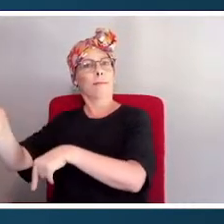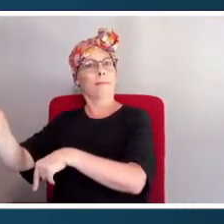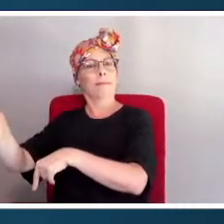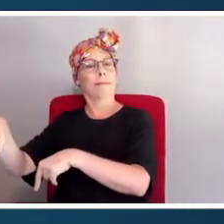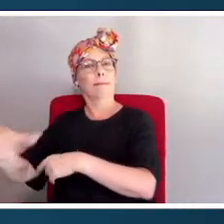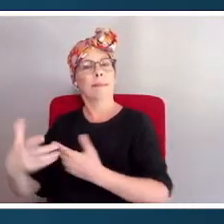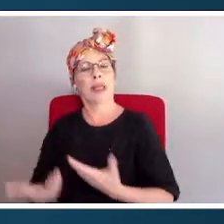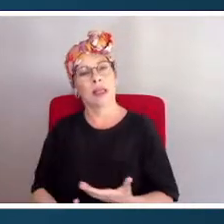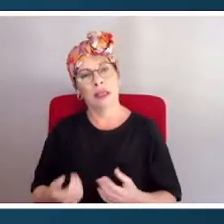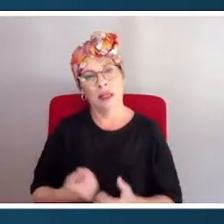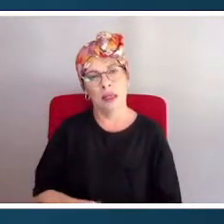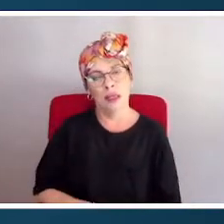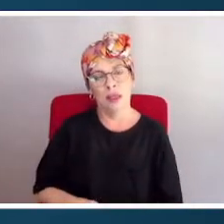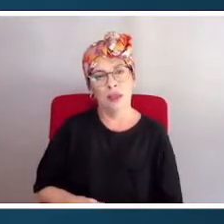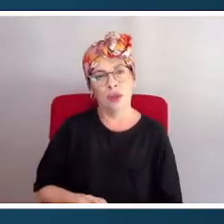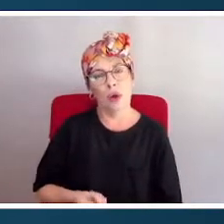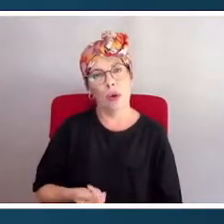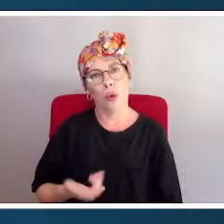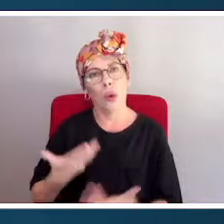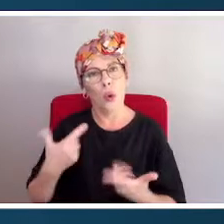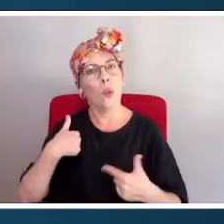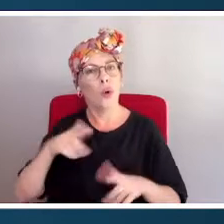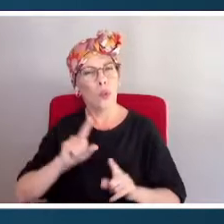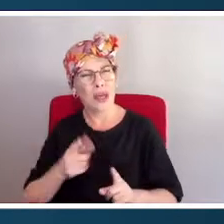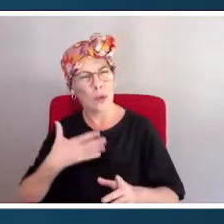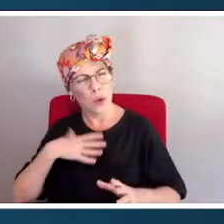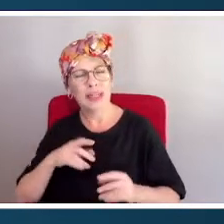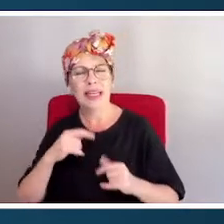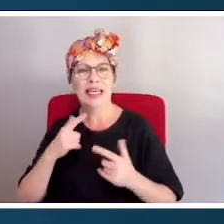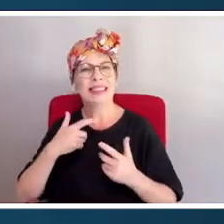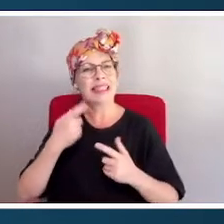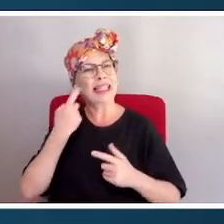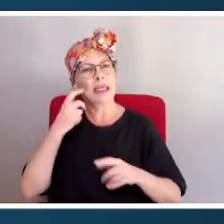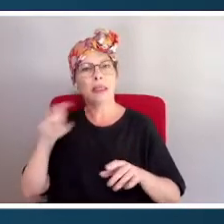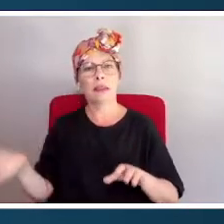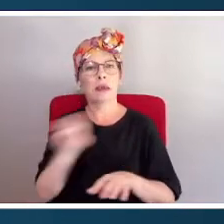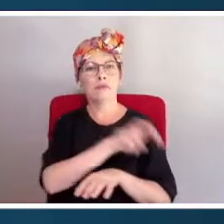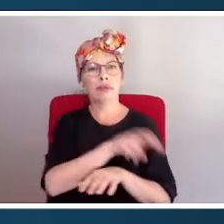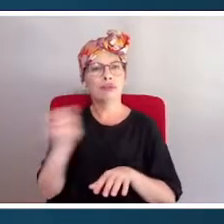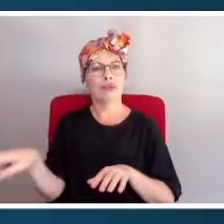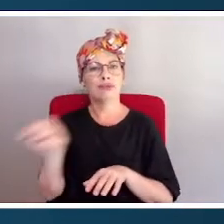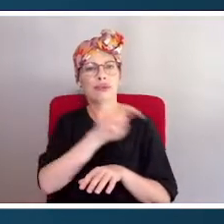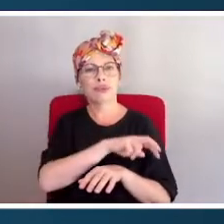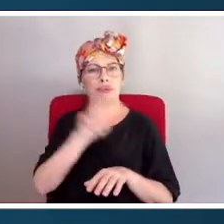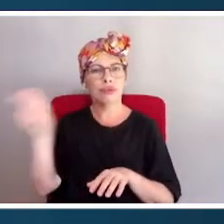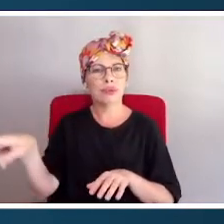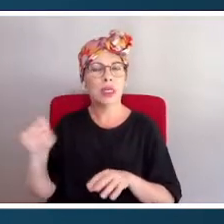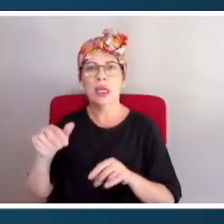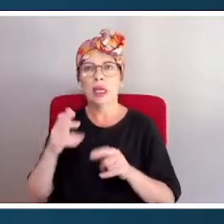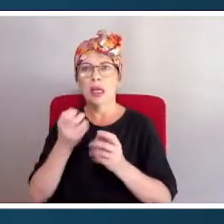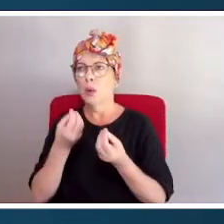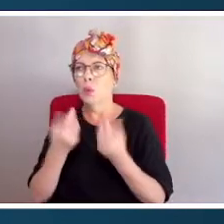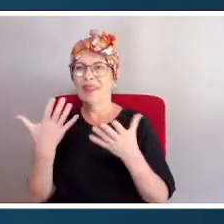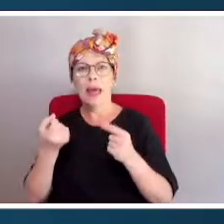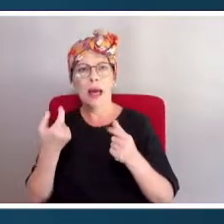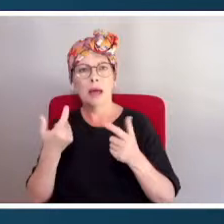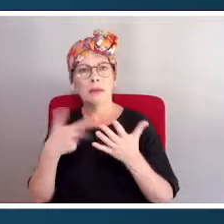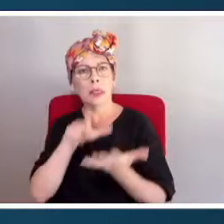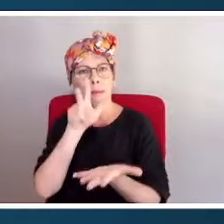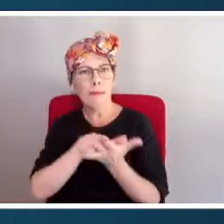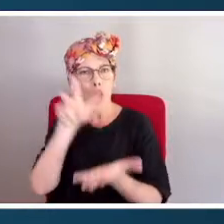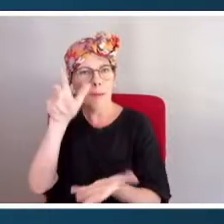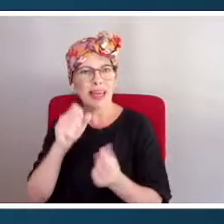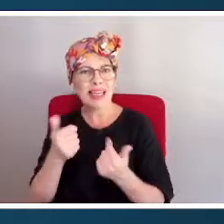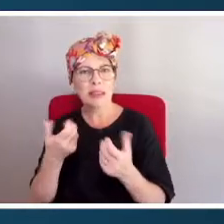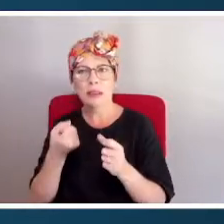back to Fiji, live, reside, work, do whatever they want to do, they don't need a permit. They don't need to even